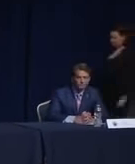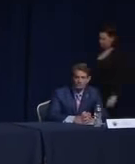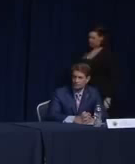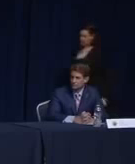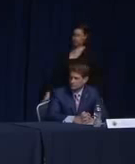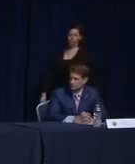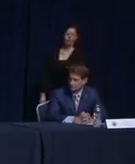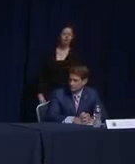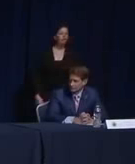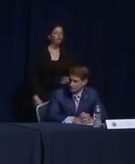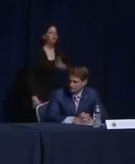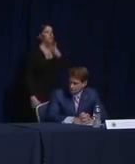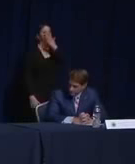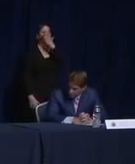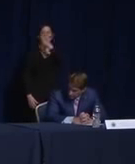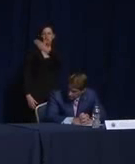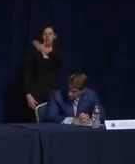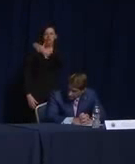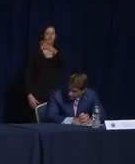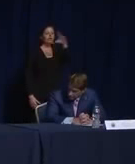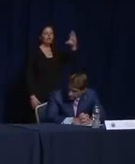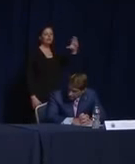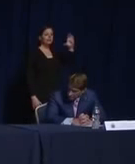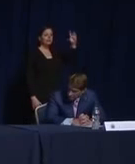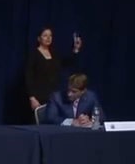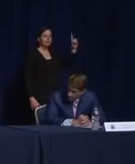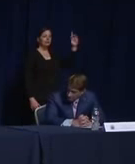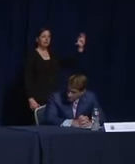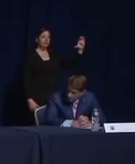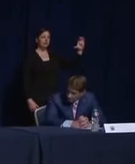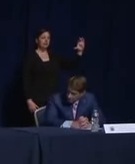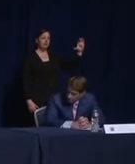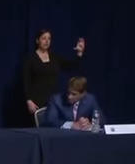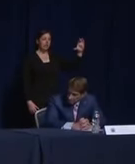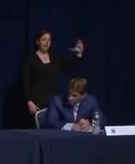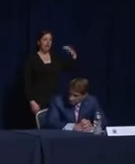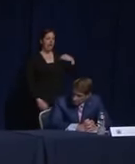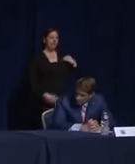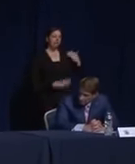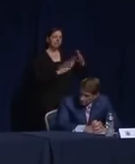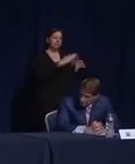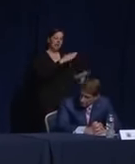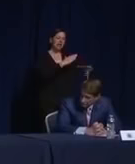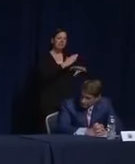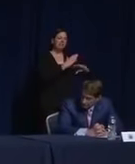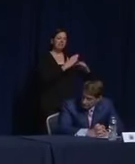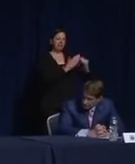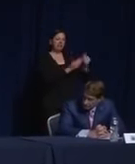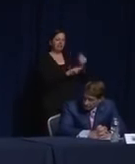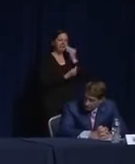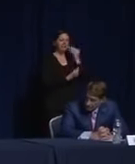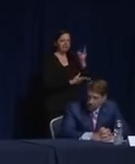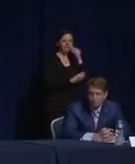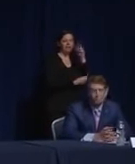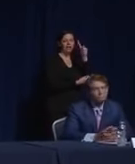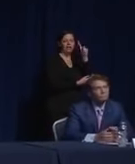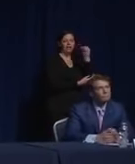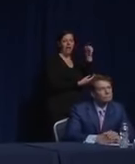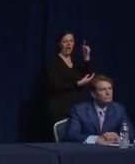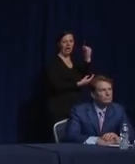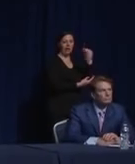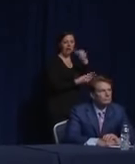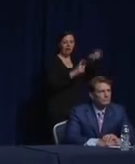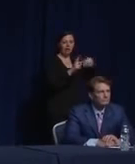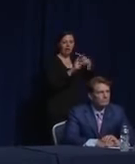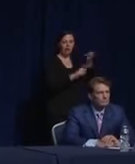Excuse me. As I'm sure you know, the CDC released preliminary data on the U.S. cases yesterday, and it